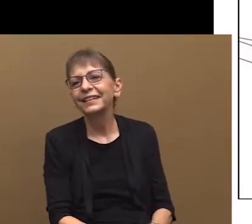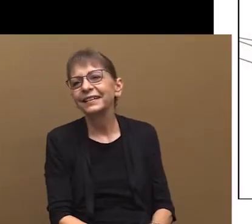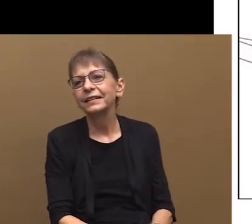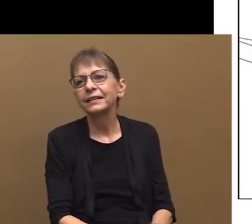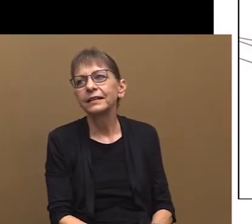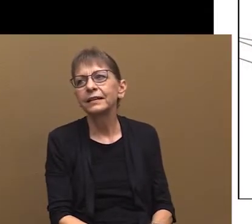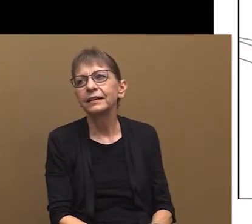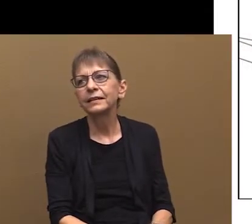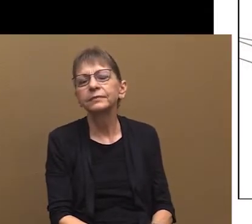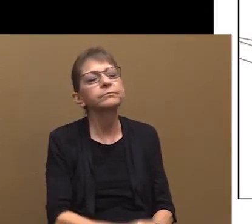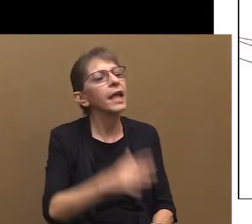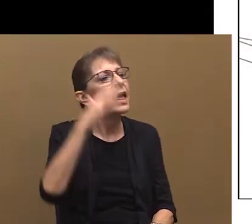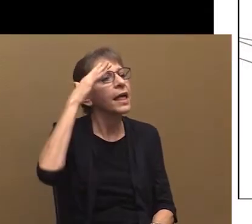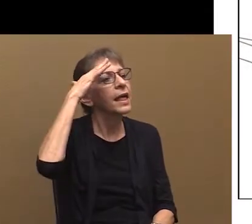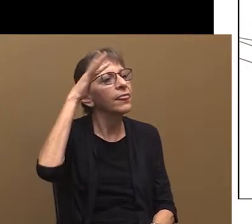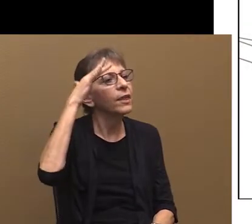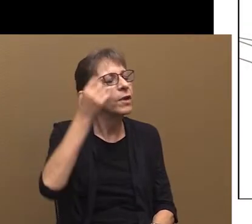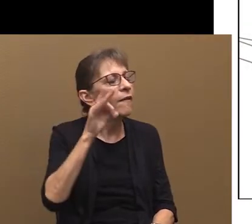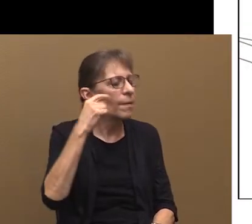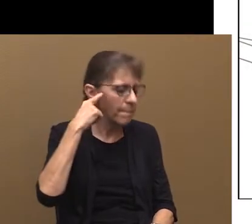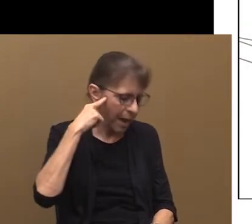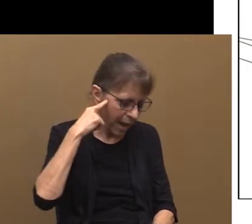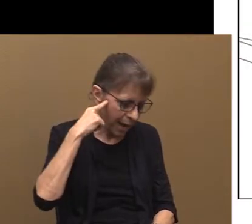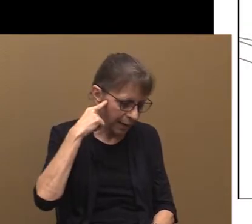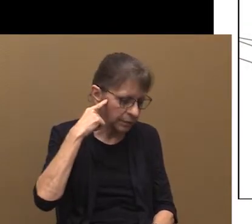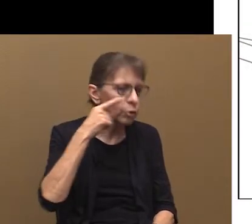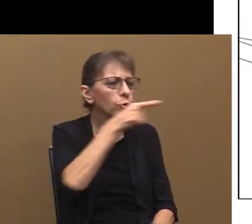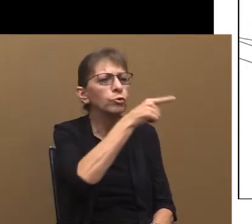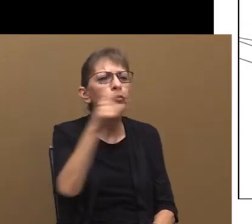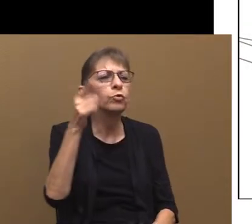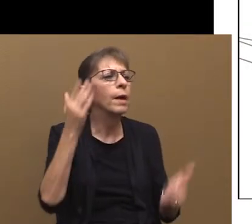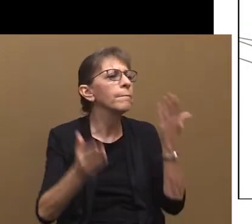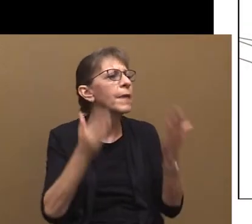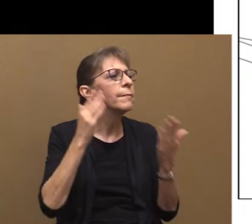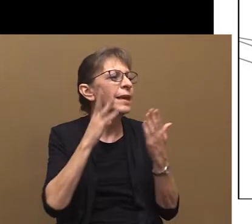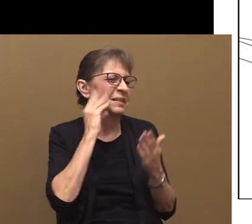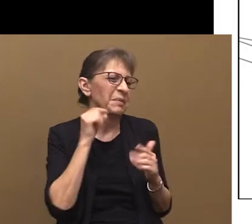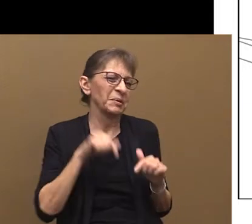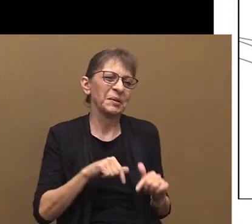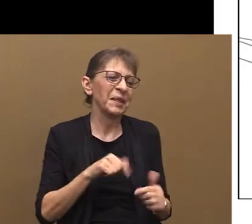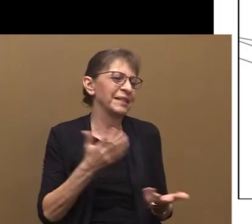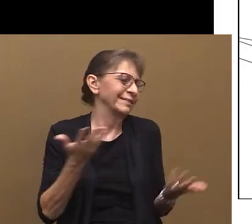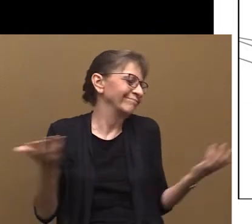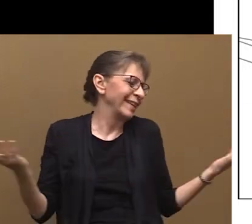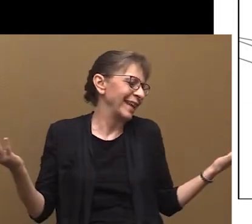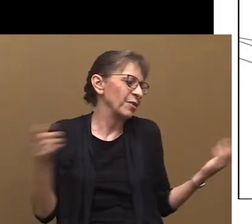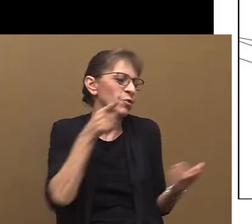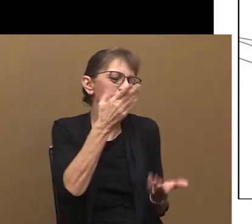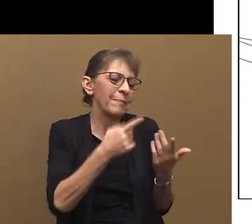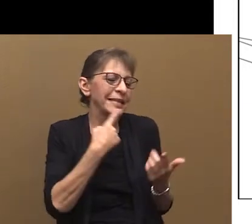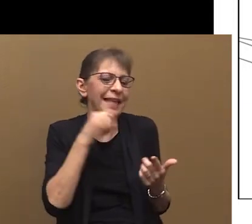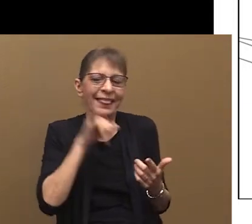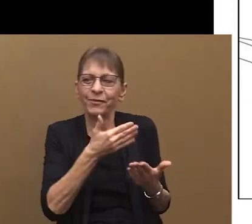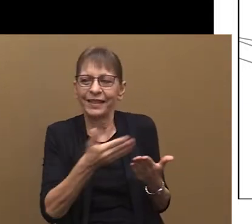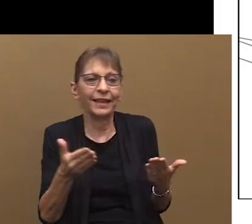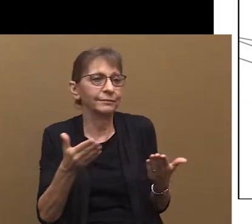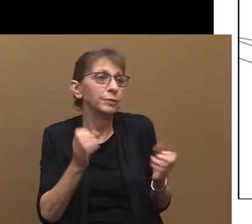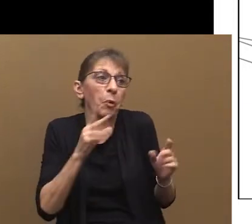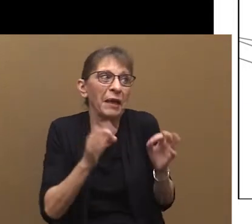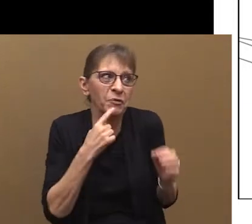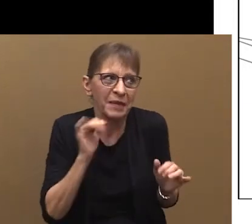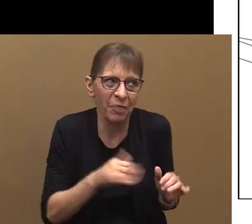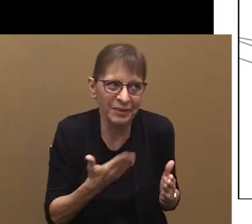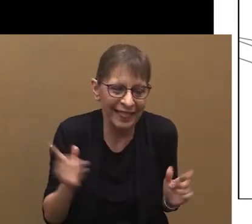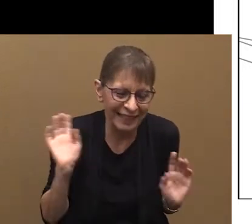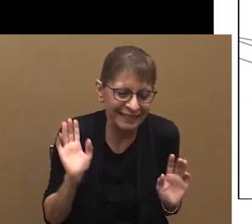So in theory of mind, you may have experienced this. Either you've said these things, and that's